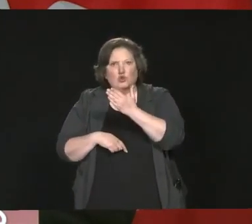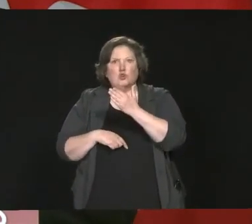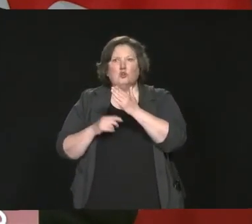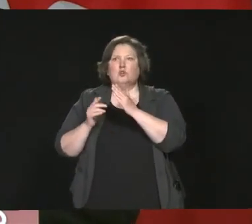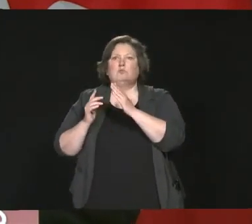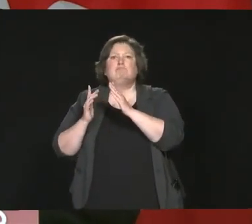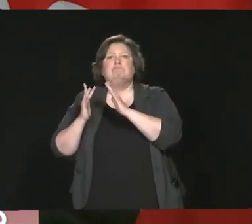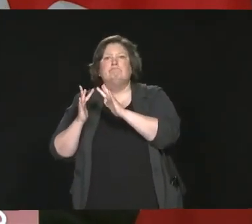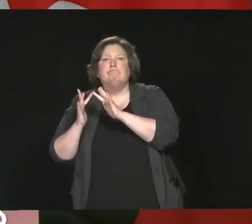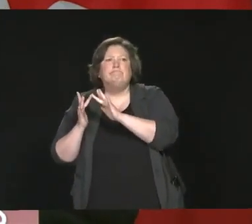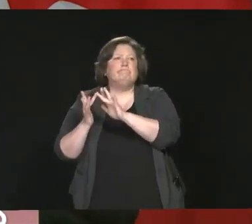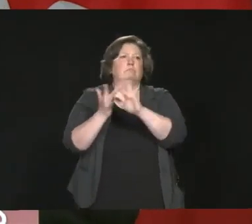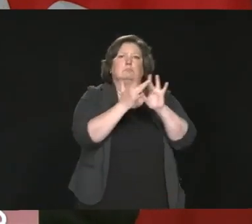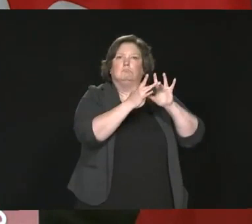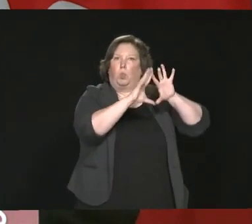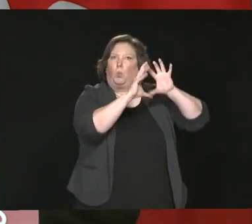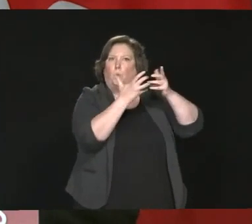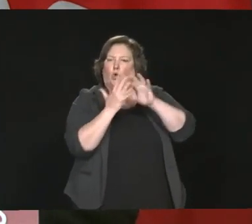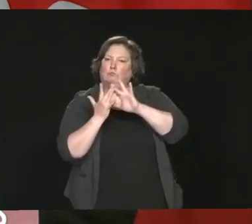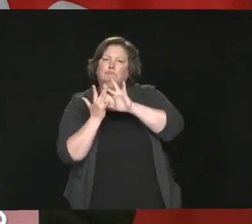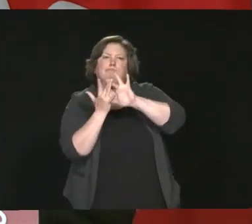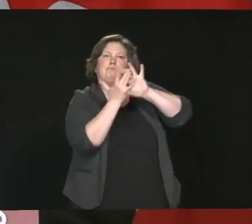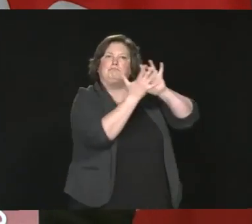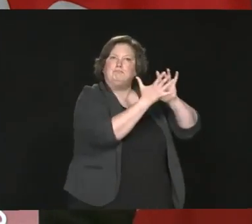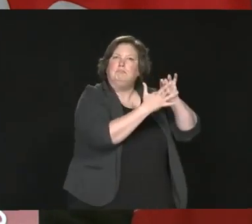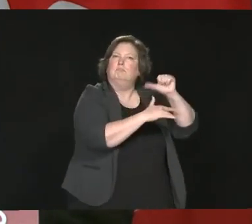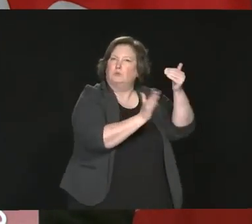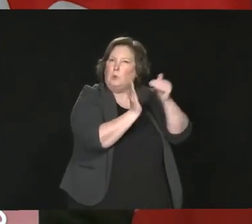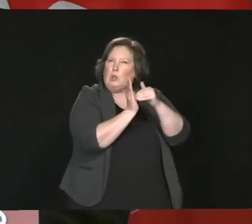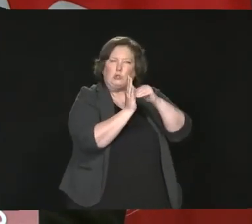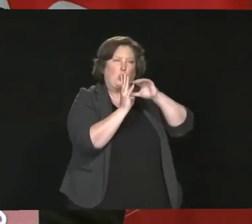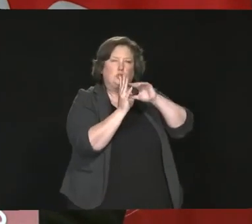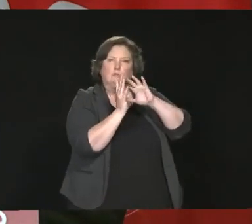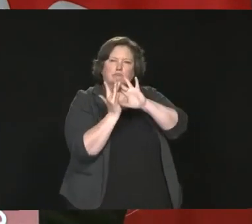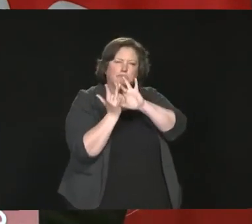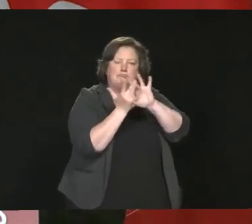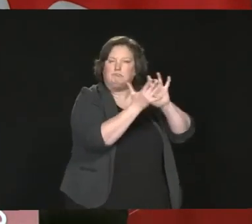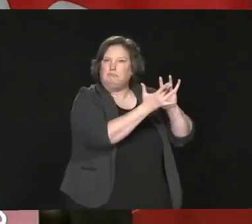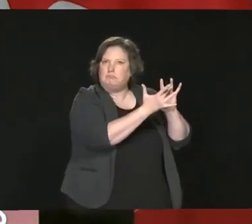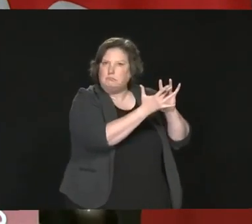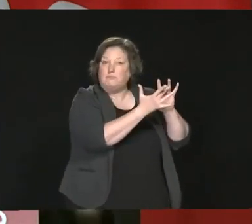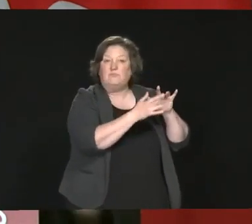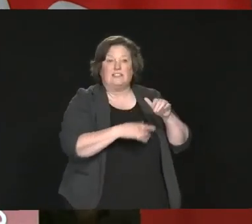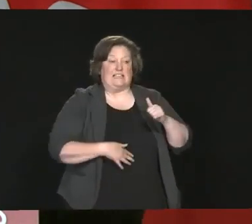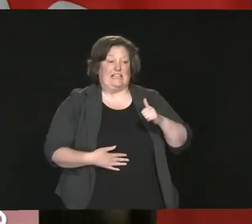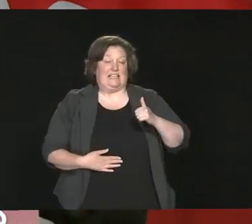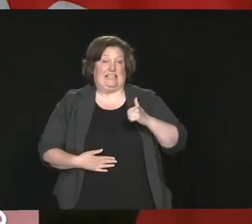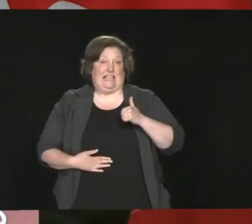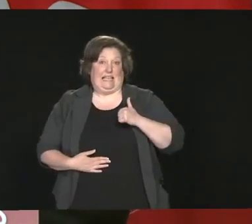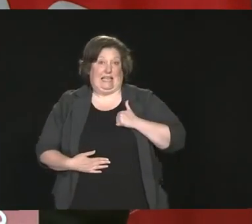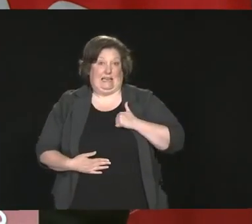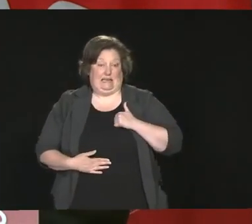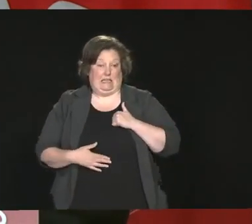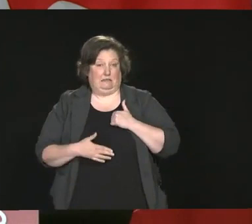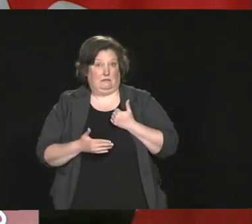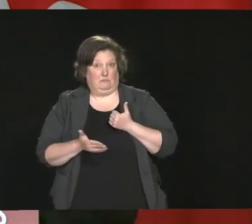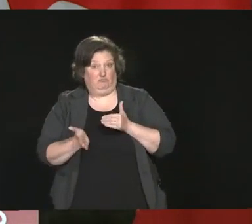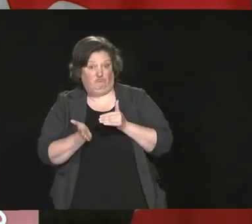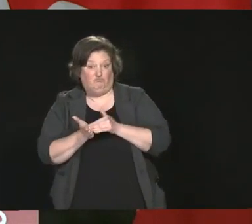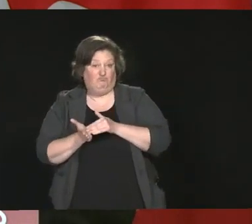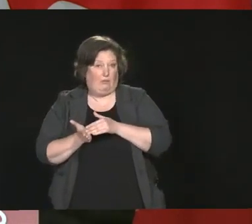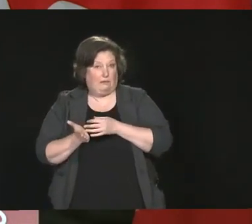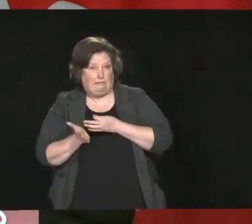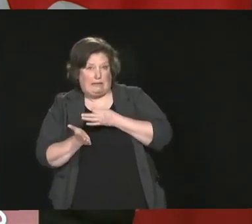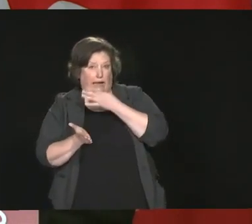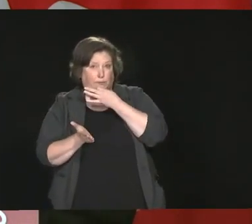world, and how carefully Canada's medical experts plug into that information and